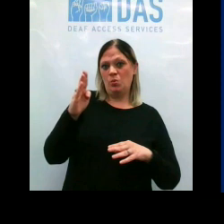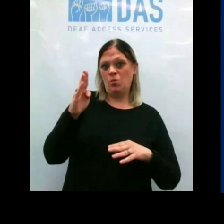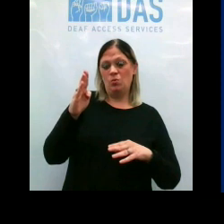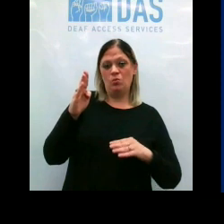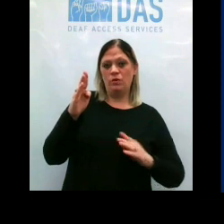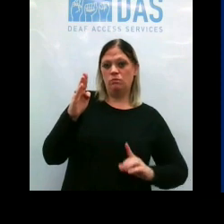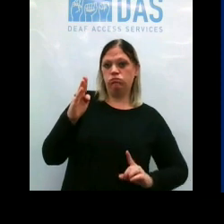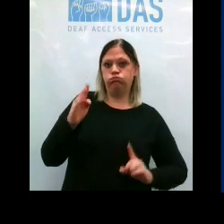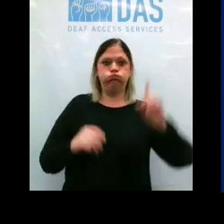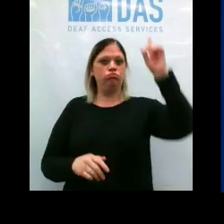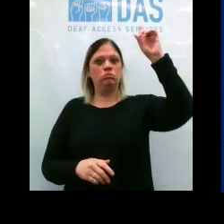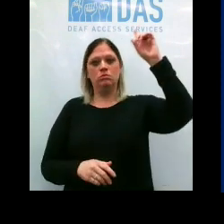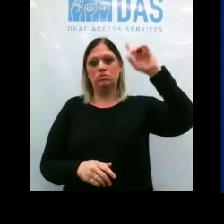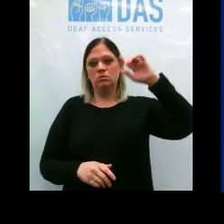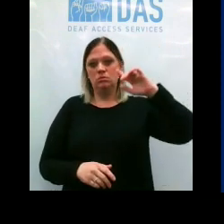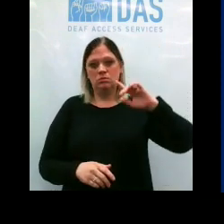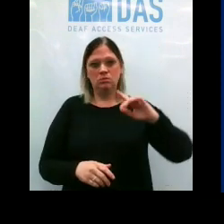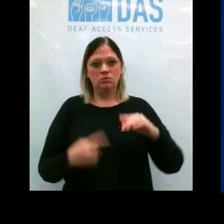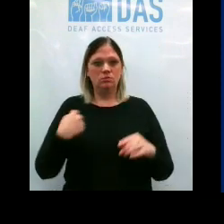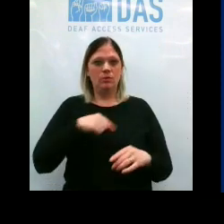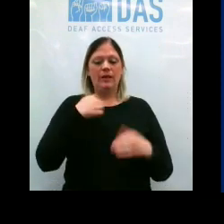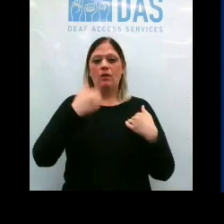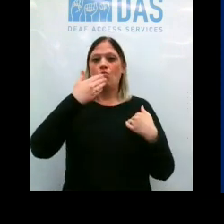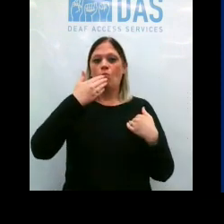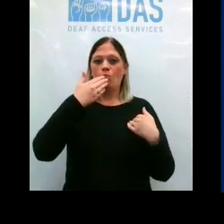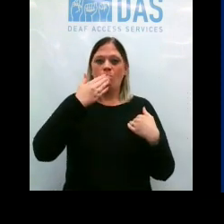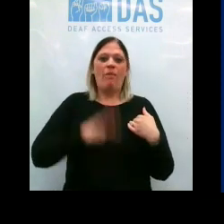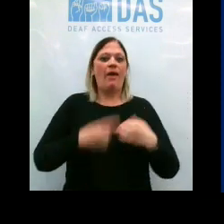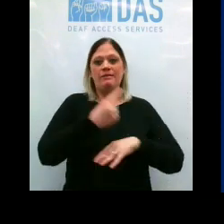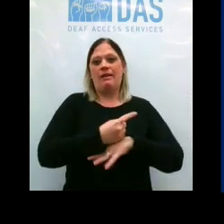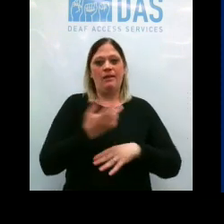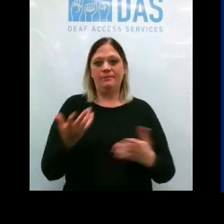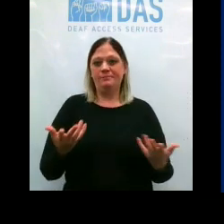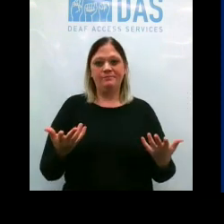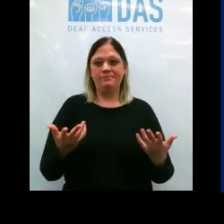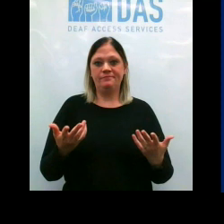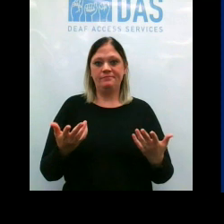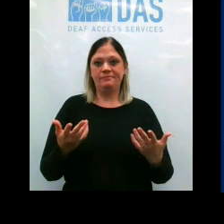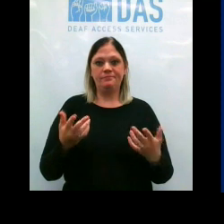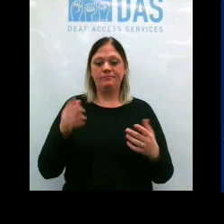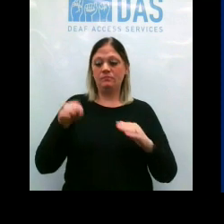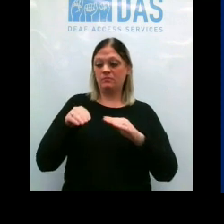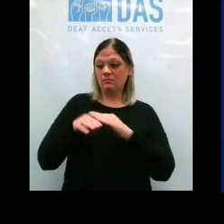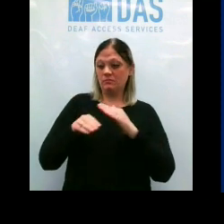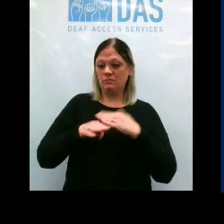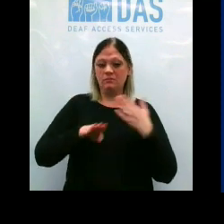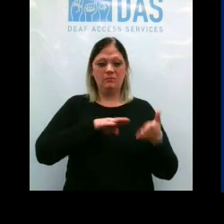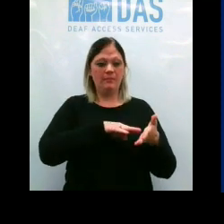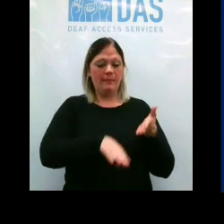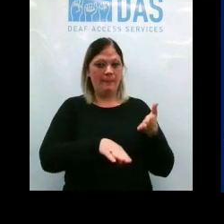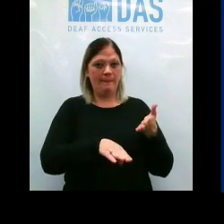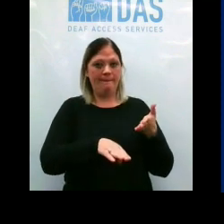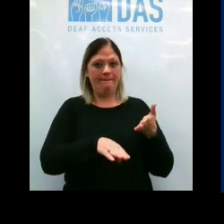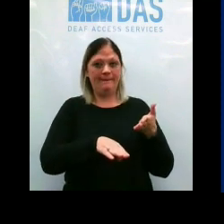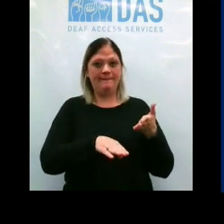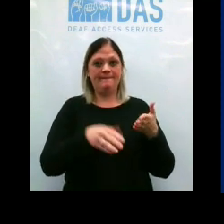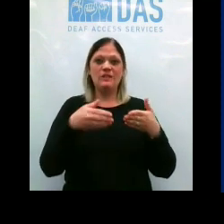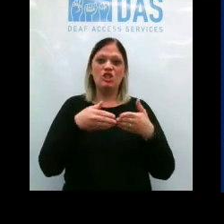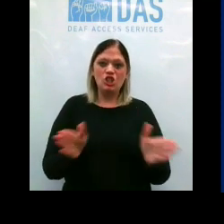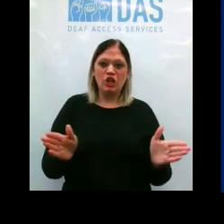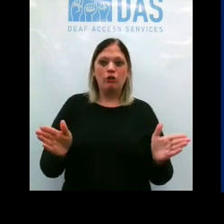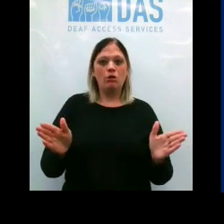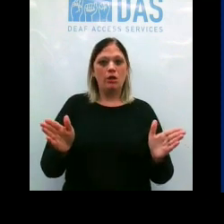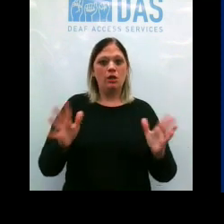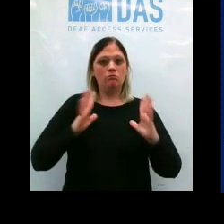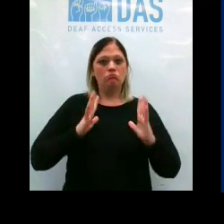to the roof. We had one bad day, really. Otherwise, our admissions and discharges, we've generally held our